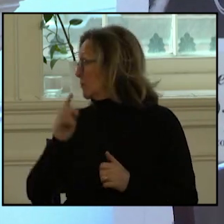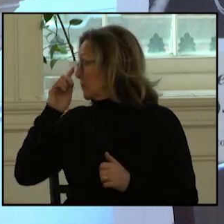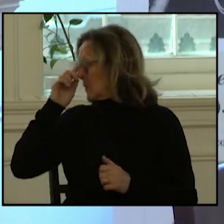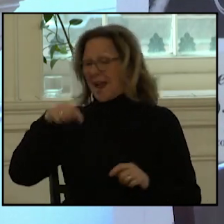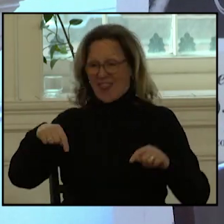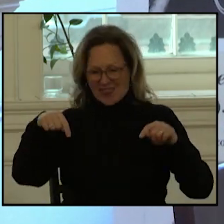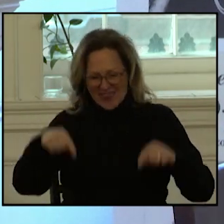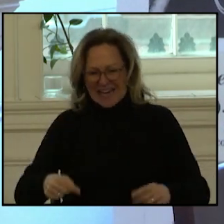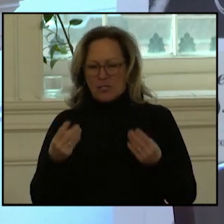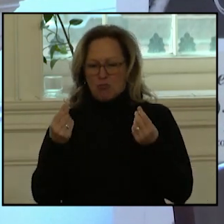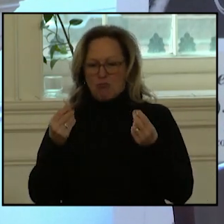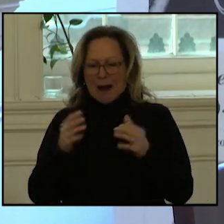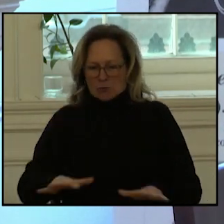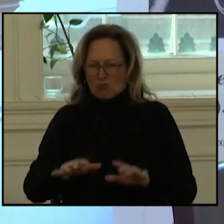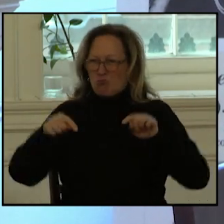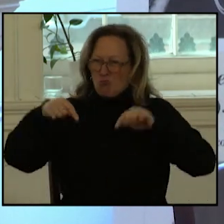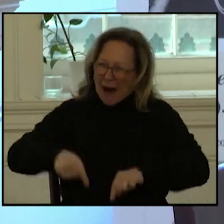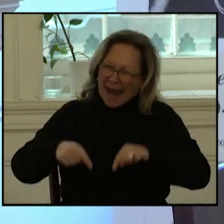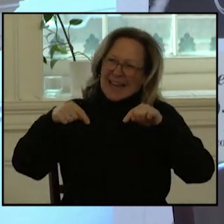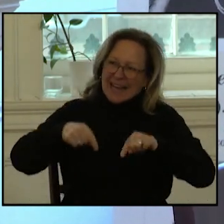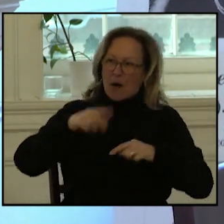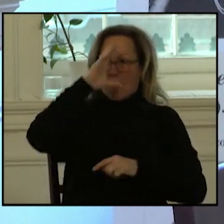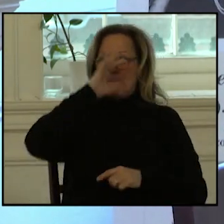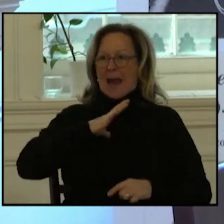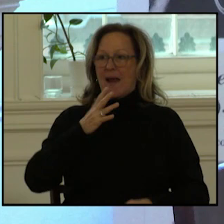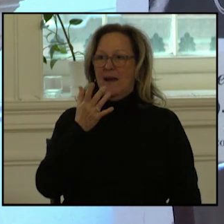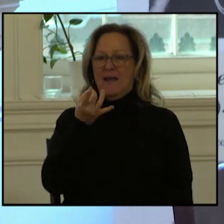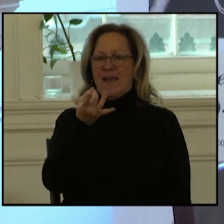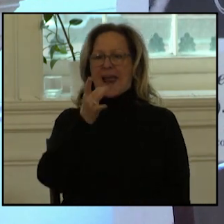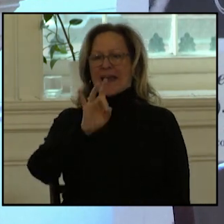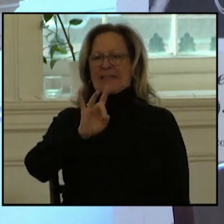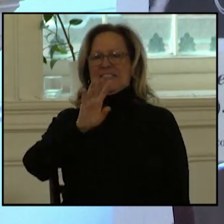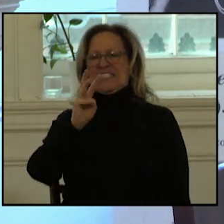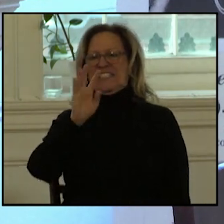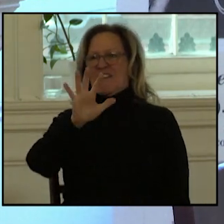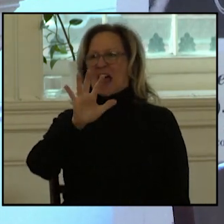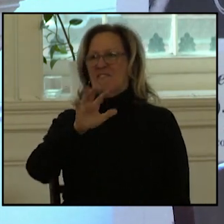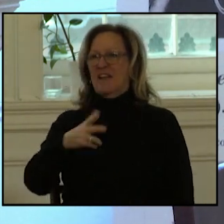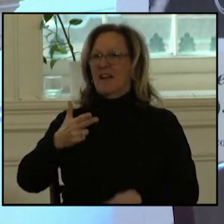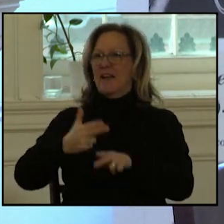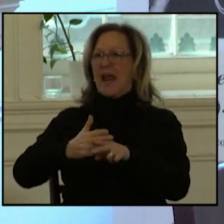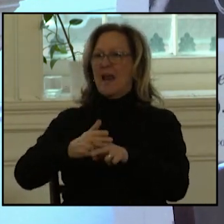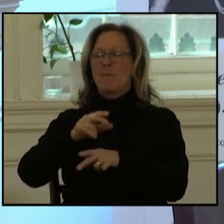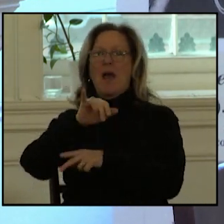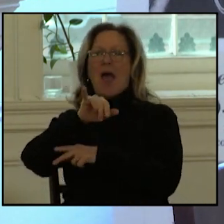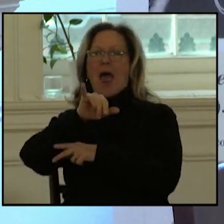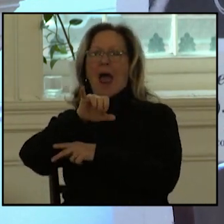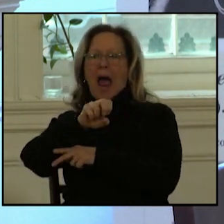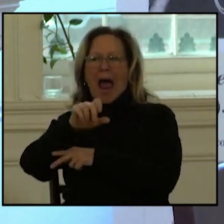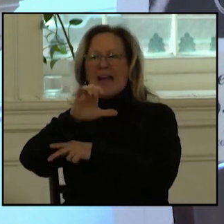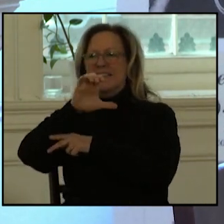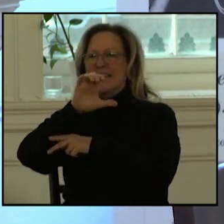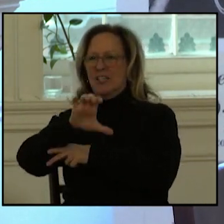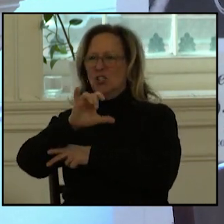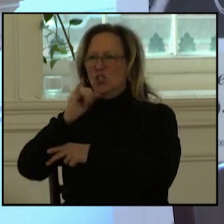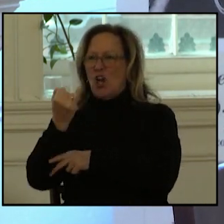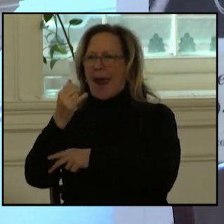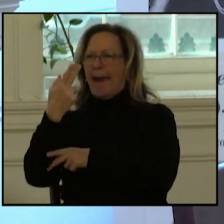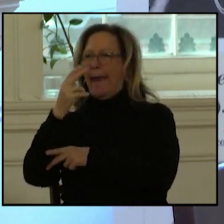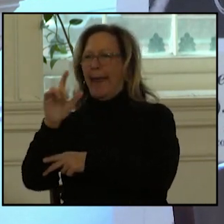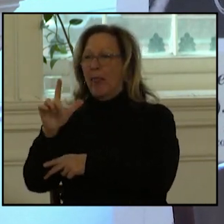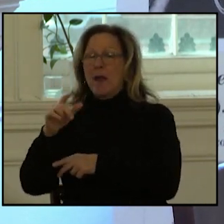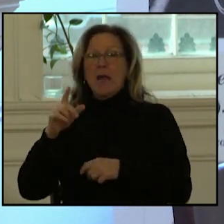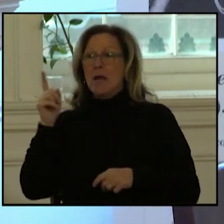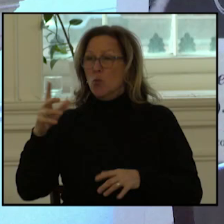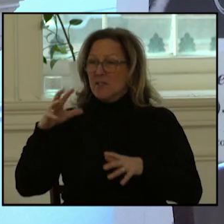In these grounds right here? Where we are. Right here in 1865. His name was Isaac J. Hill. He's an African-American man who fought in the